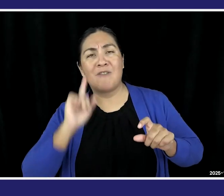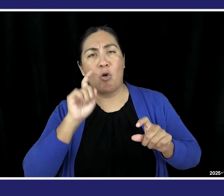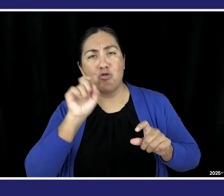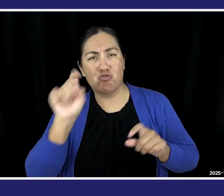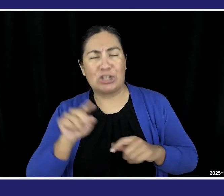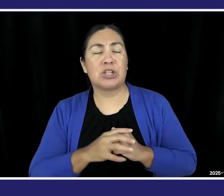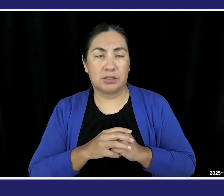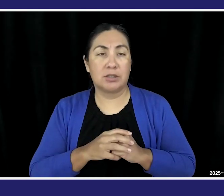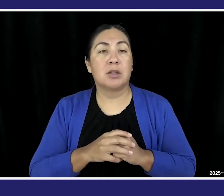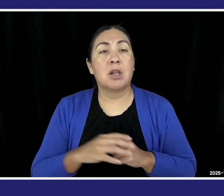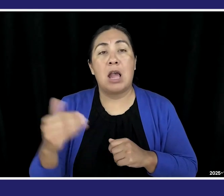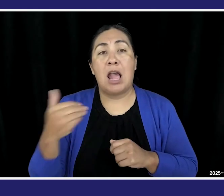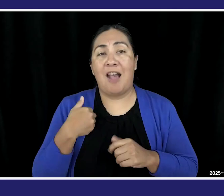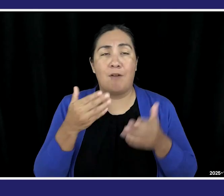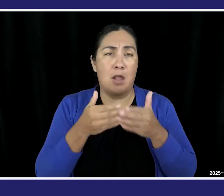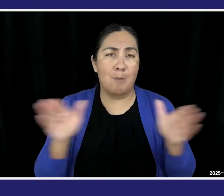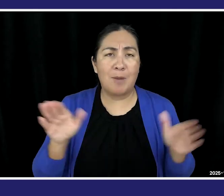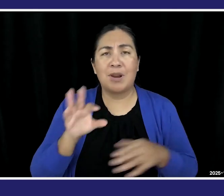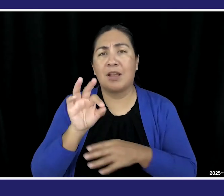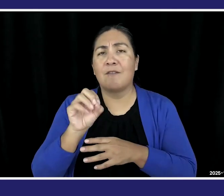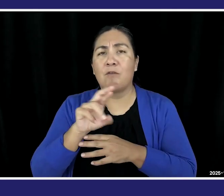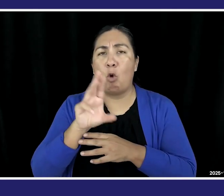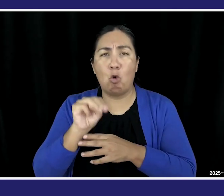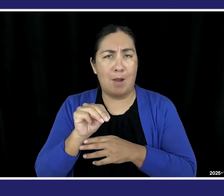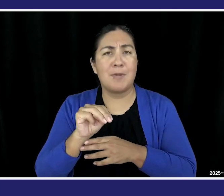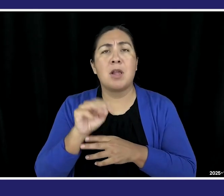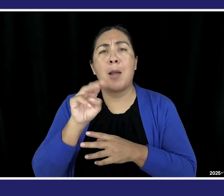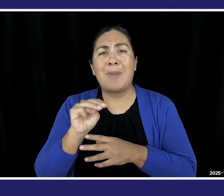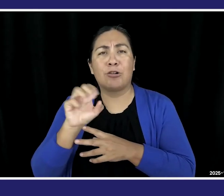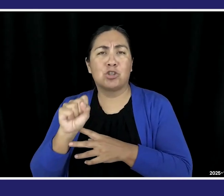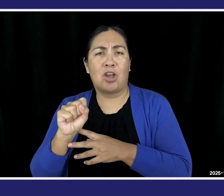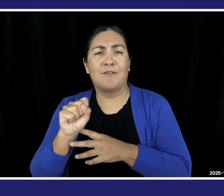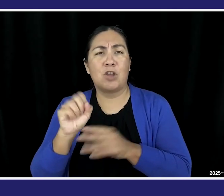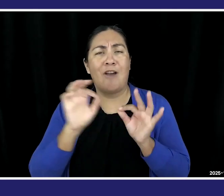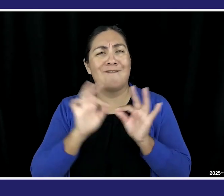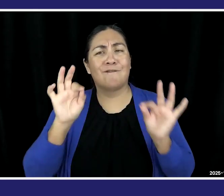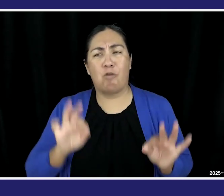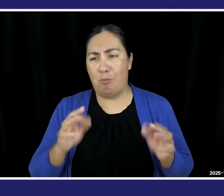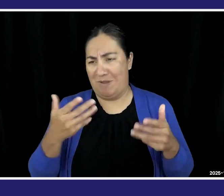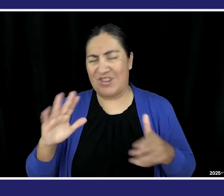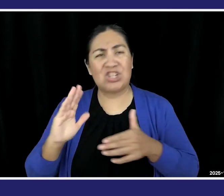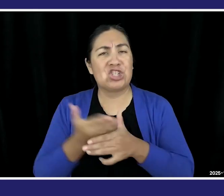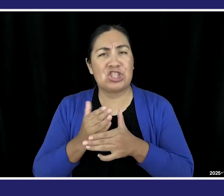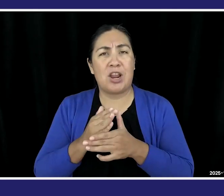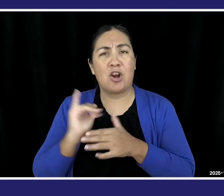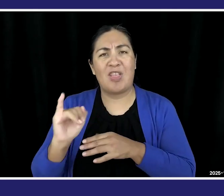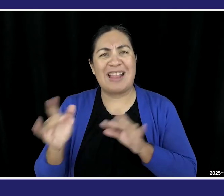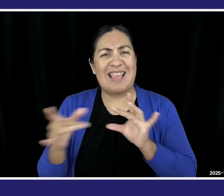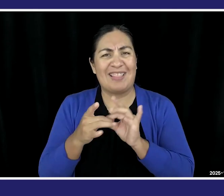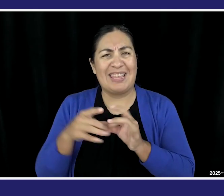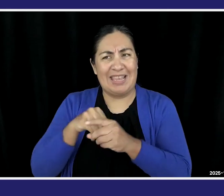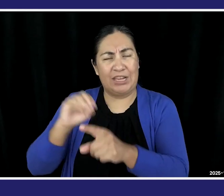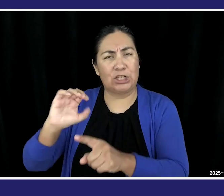a public forum, the Microsoft forum, which the link I think has been shared in chat. You can provide your comments